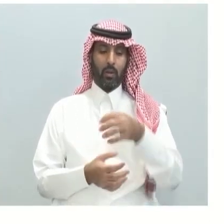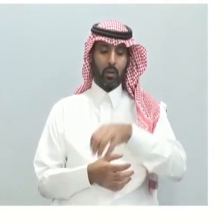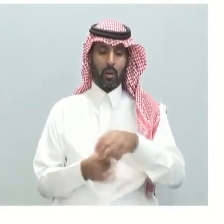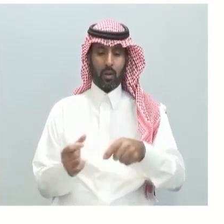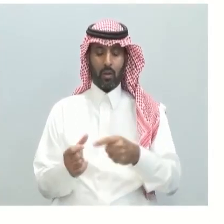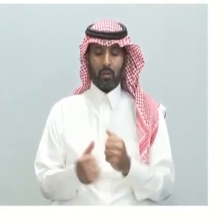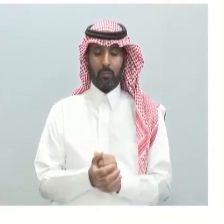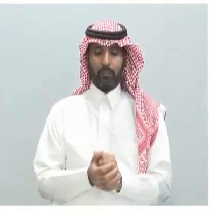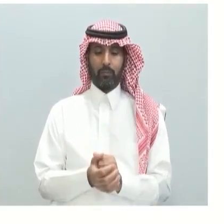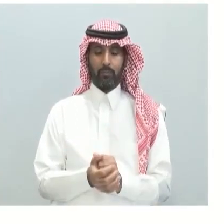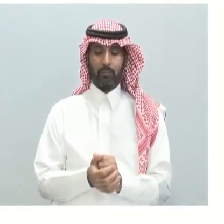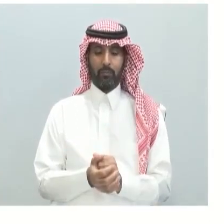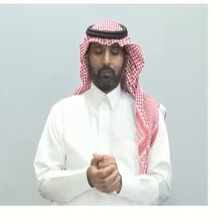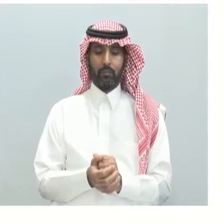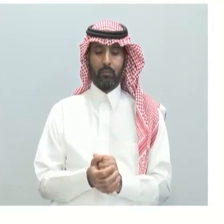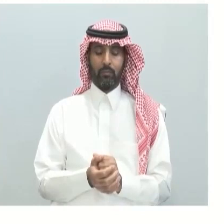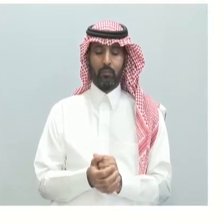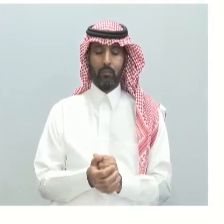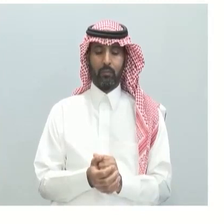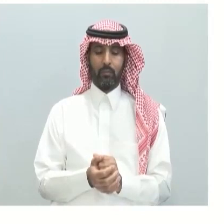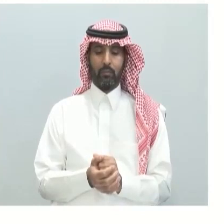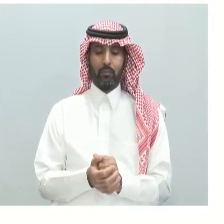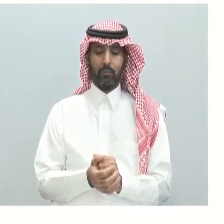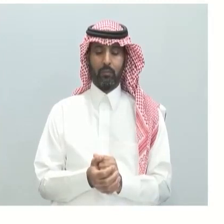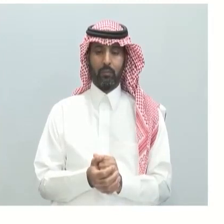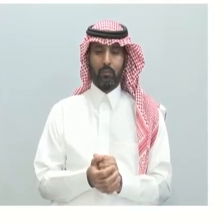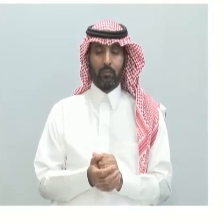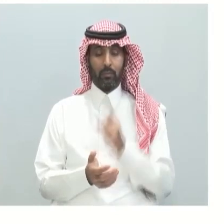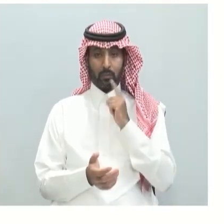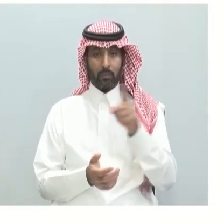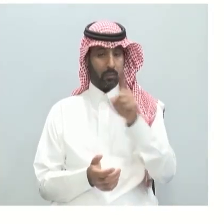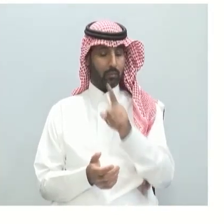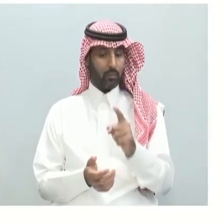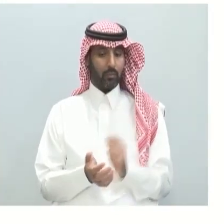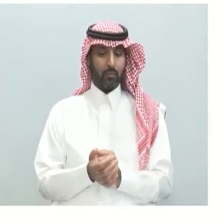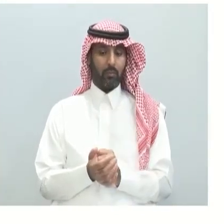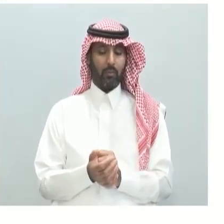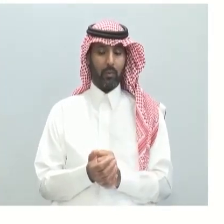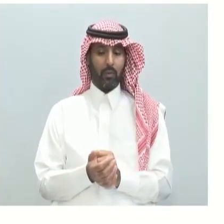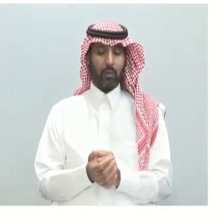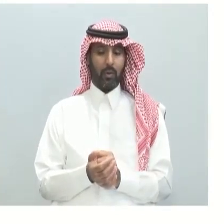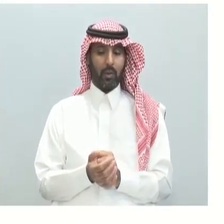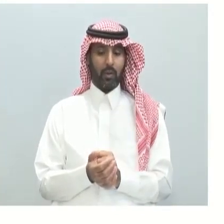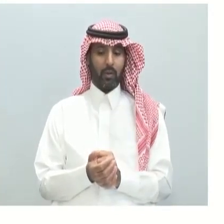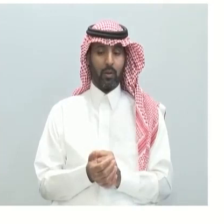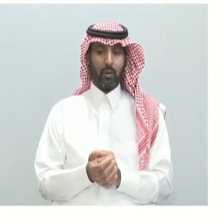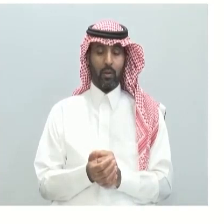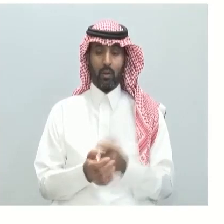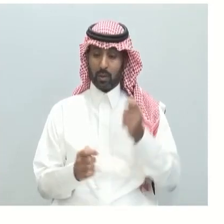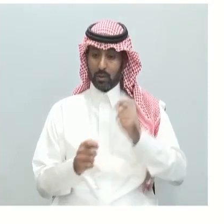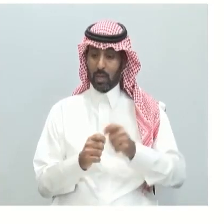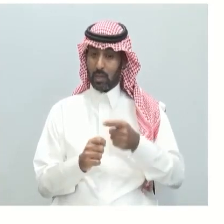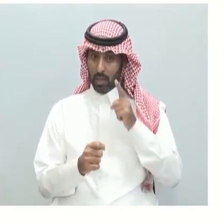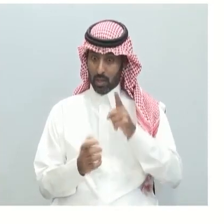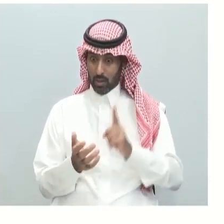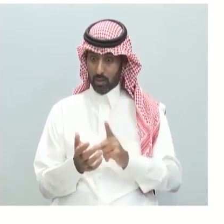article, this family is raising the question here, is it actually recycled? That when